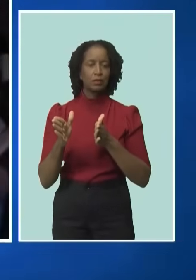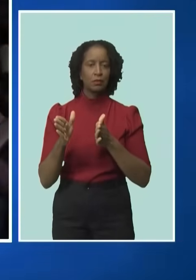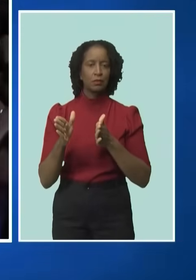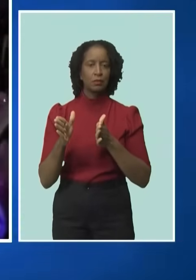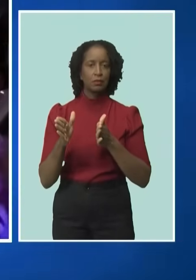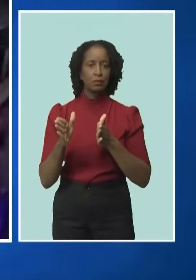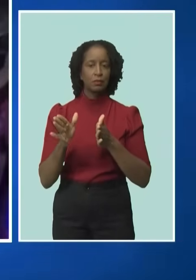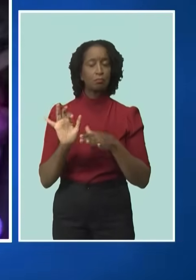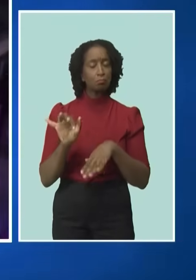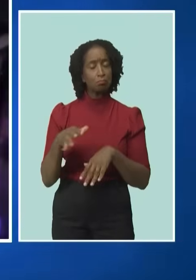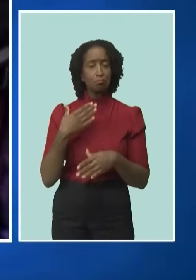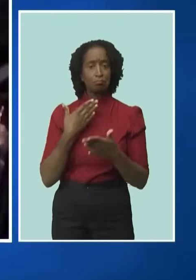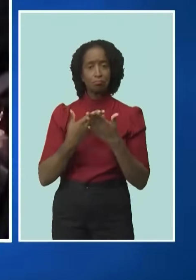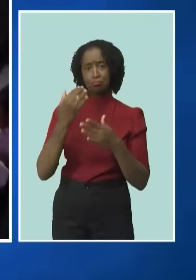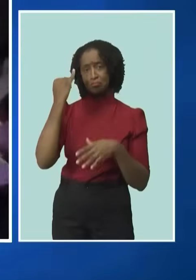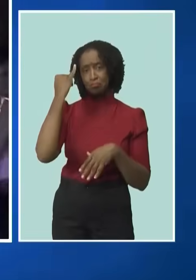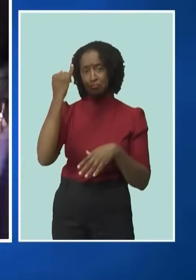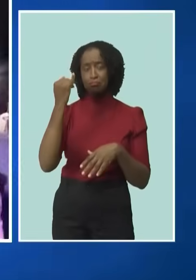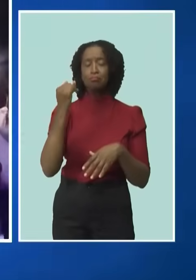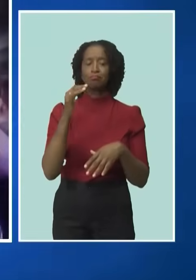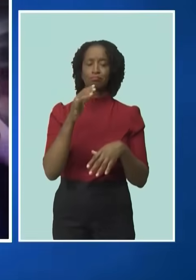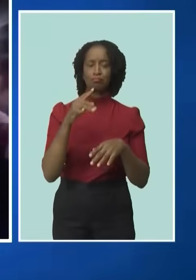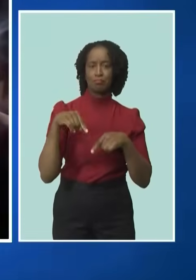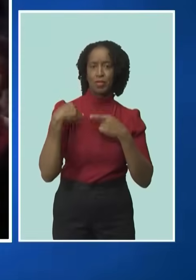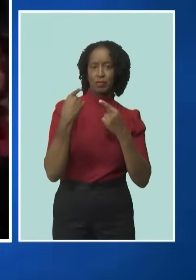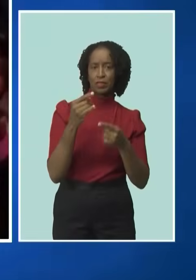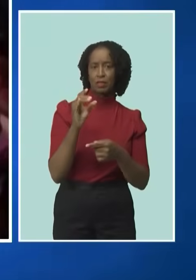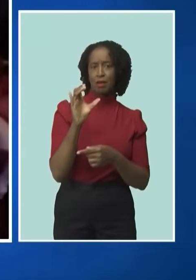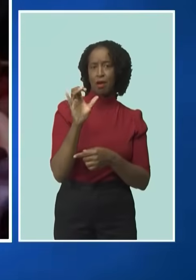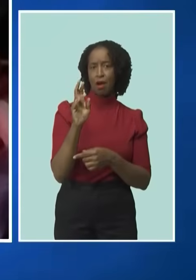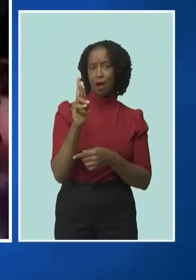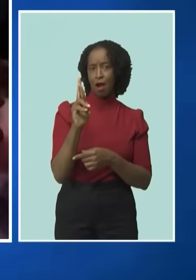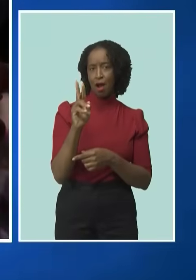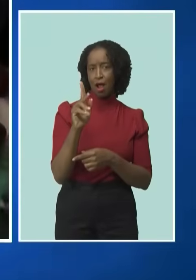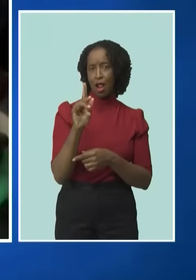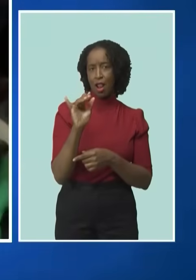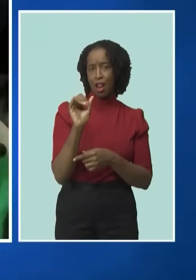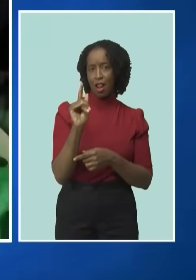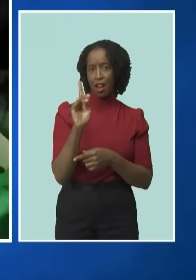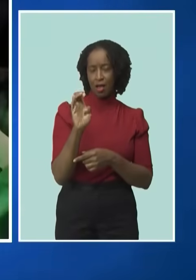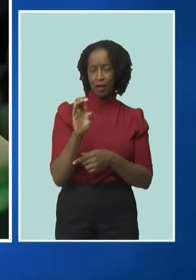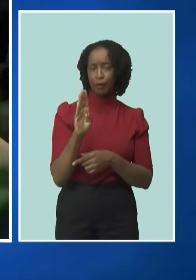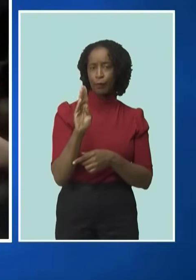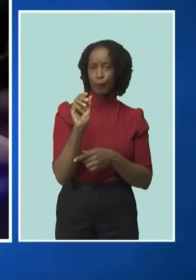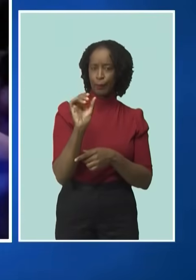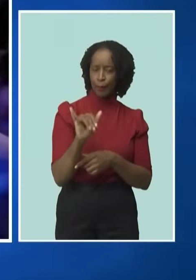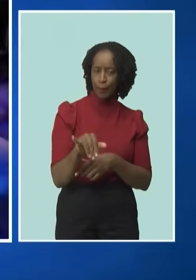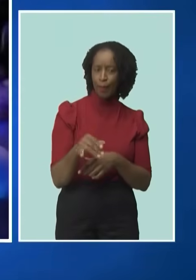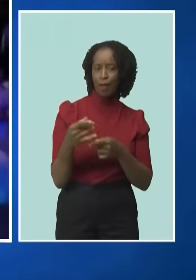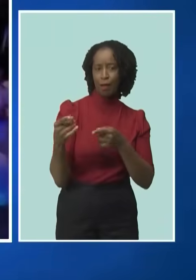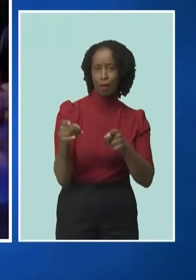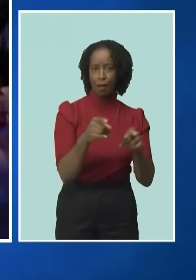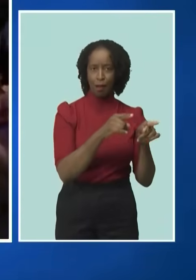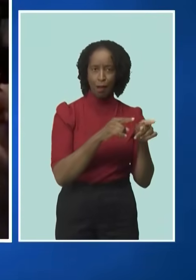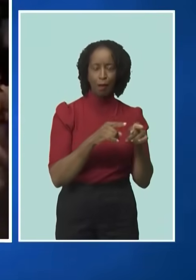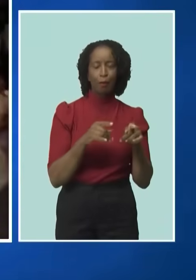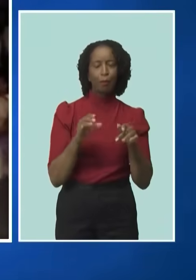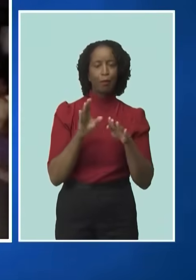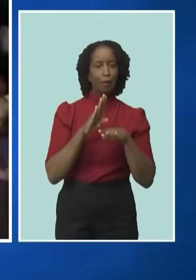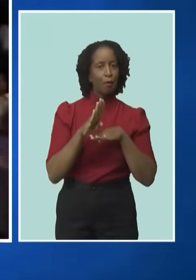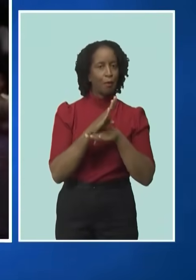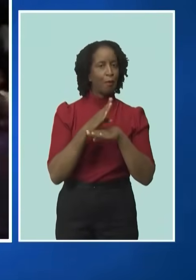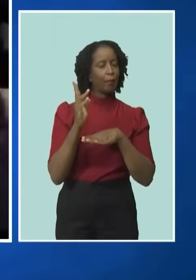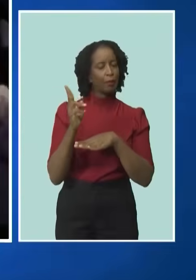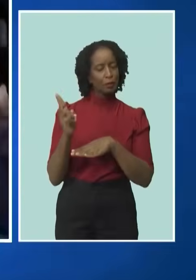rich history of Carlisle Bay and the many wrecks along the coastline of Barbados. Trevor Thorpe for the